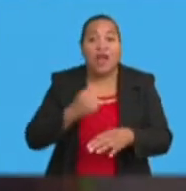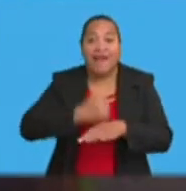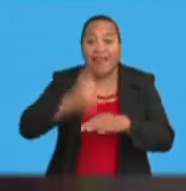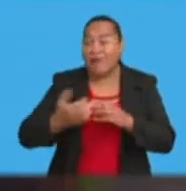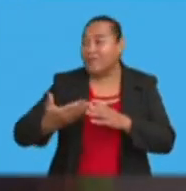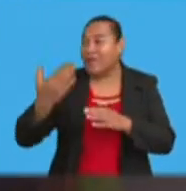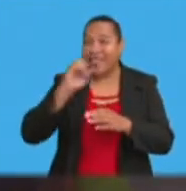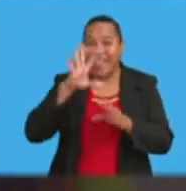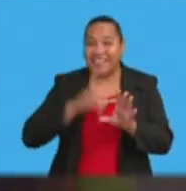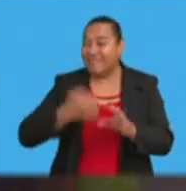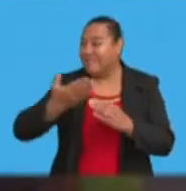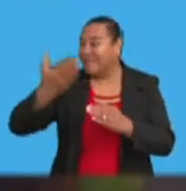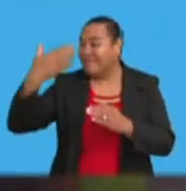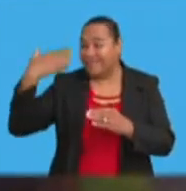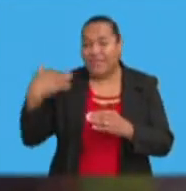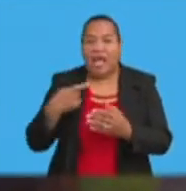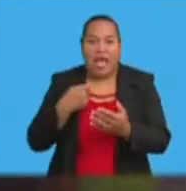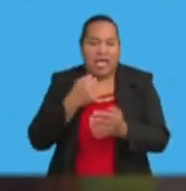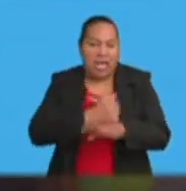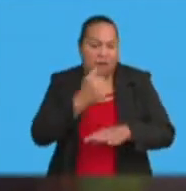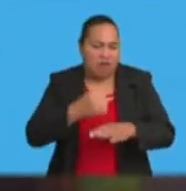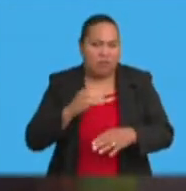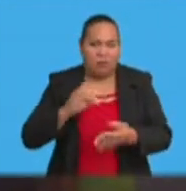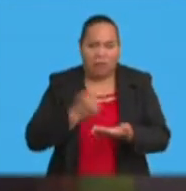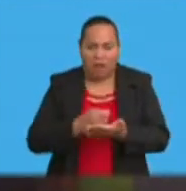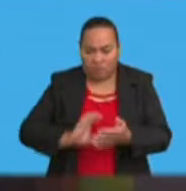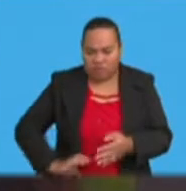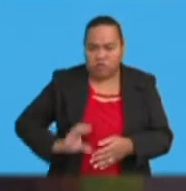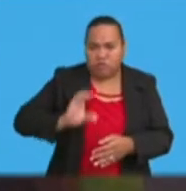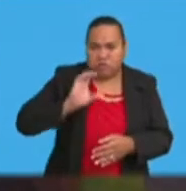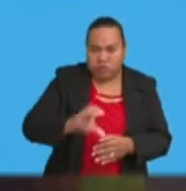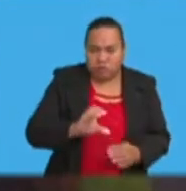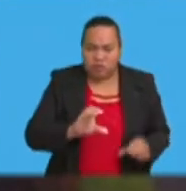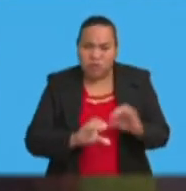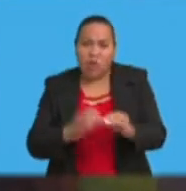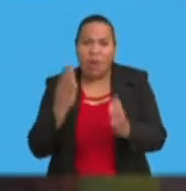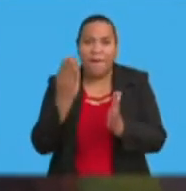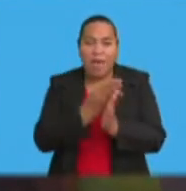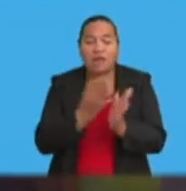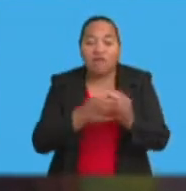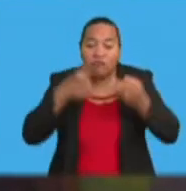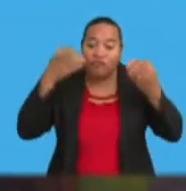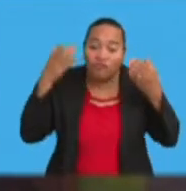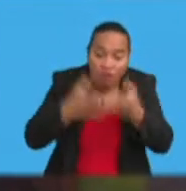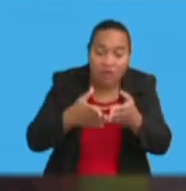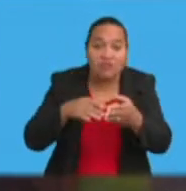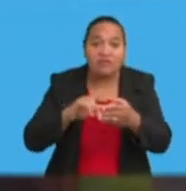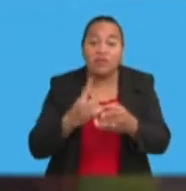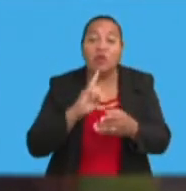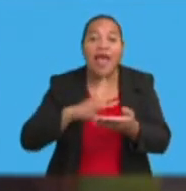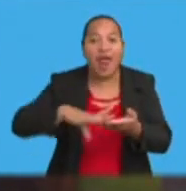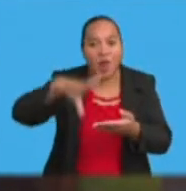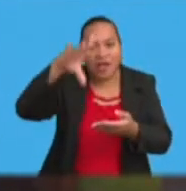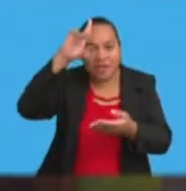has invested a lot of money, a lot of effort, a substantive amount of our budget is focused on education. We have established the Fiji